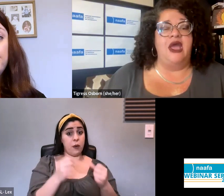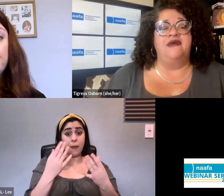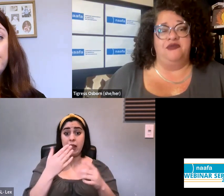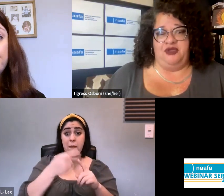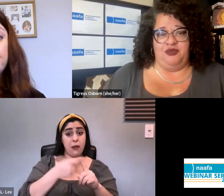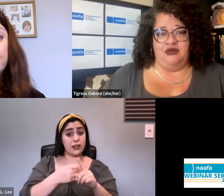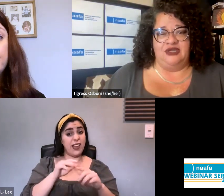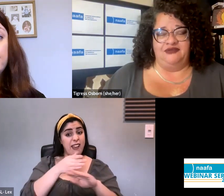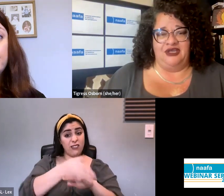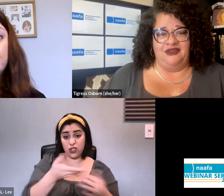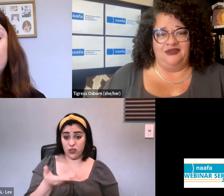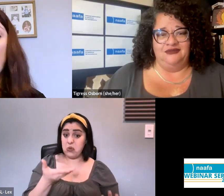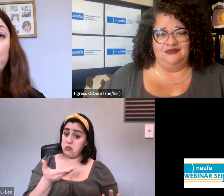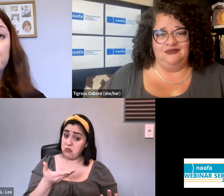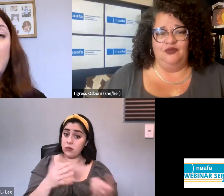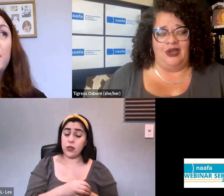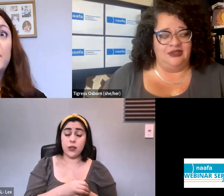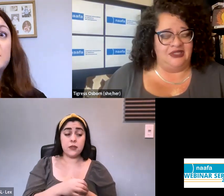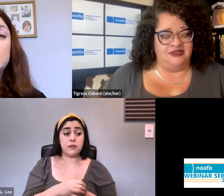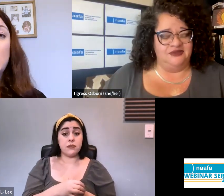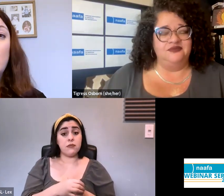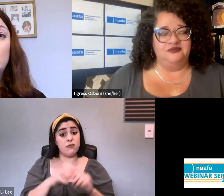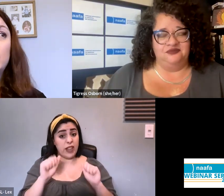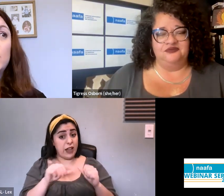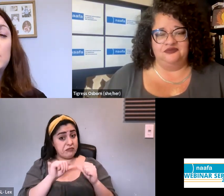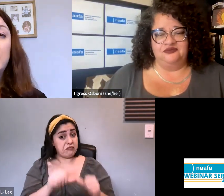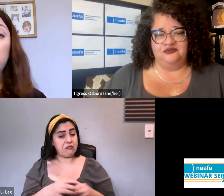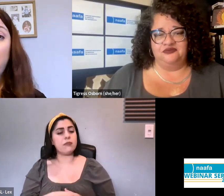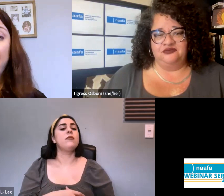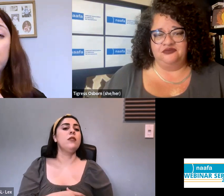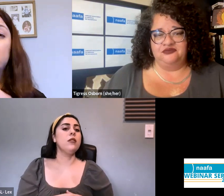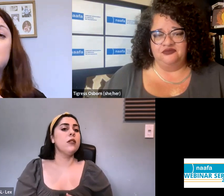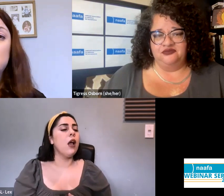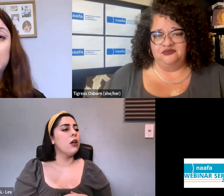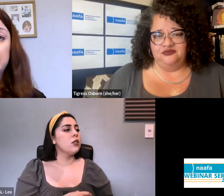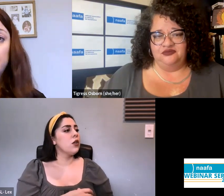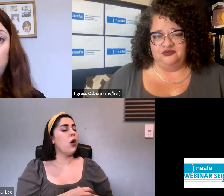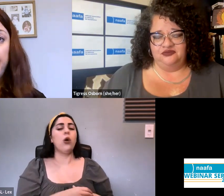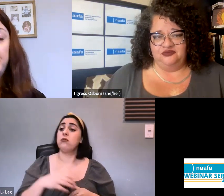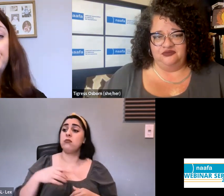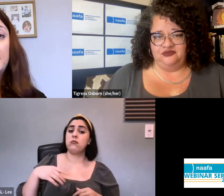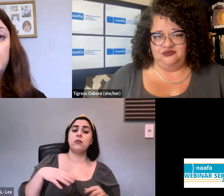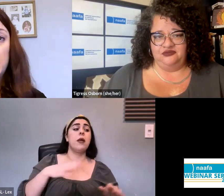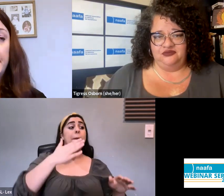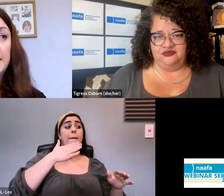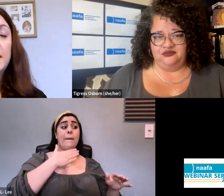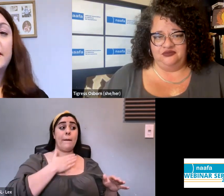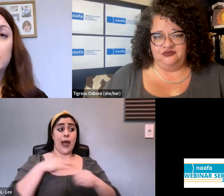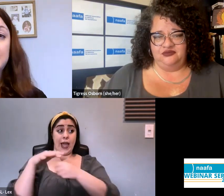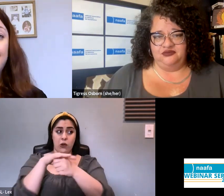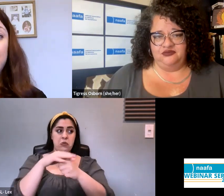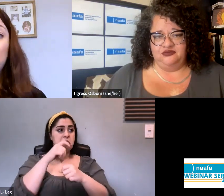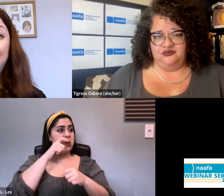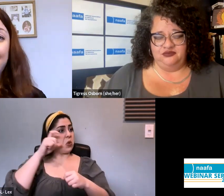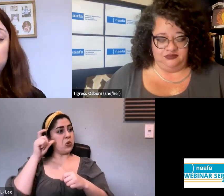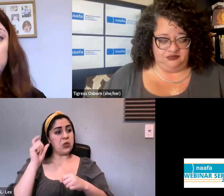bodies don't have to be embalmed after death. No, Why? There is no, where I am, there is no legal requirement for embalming. The